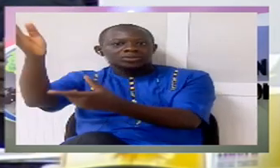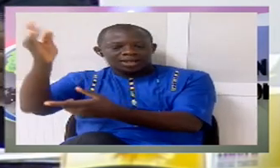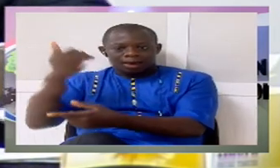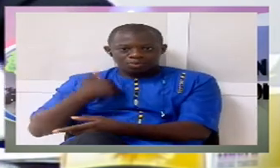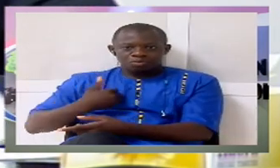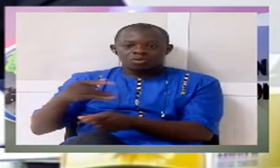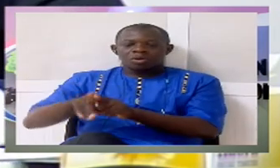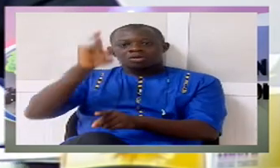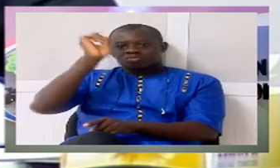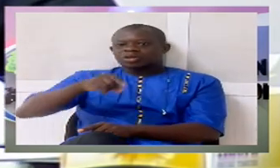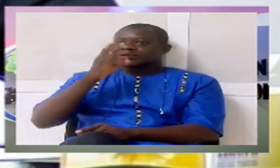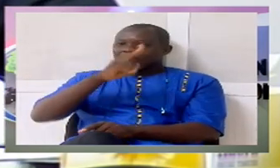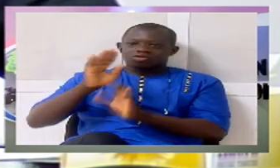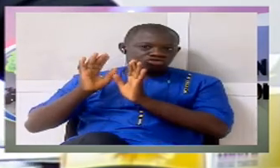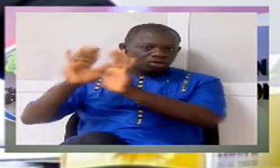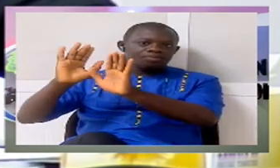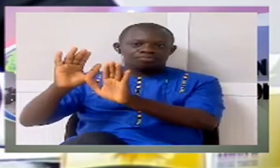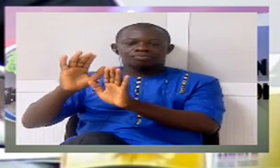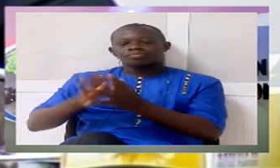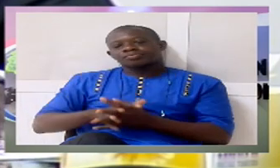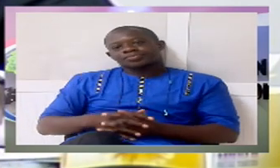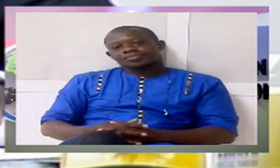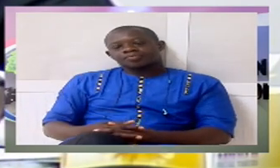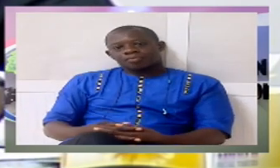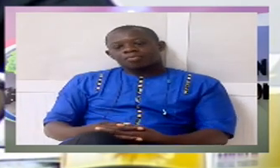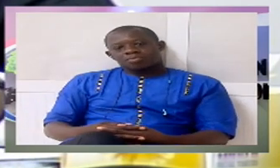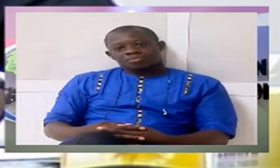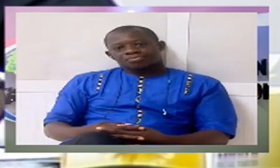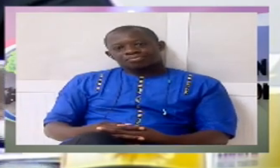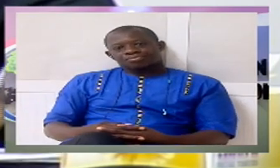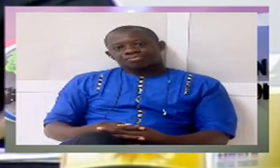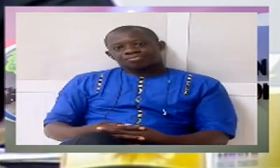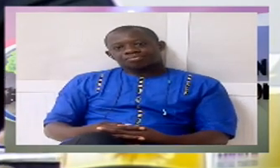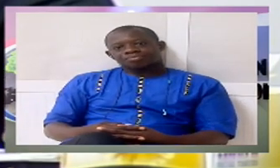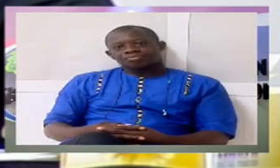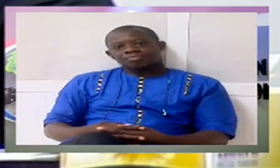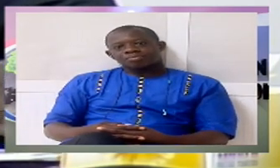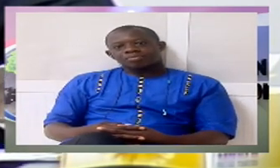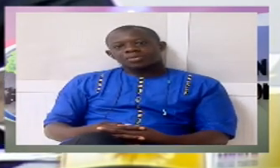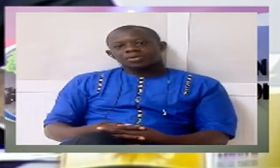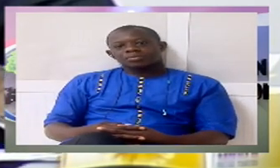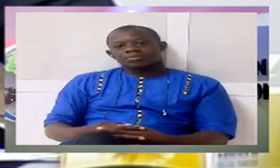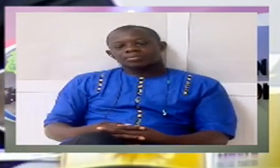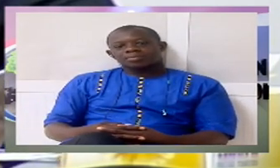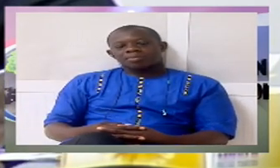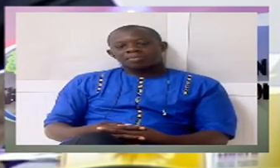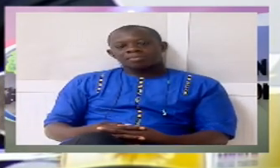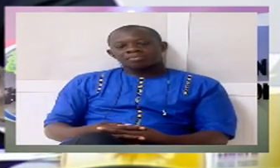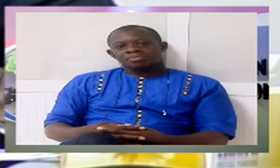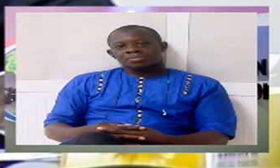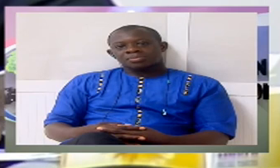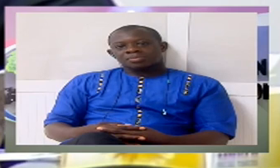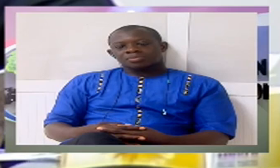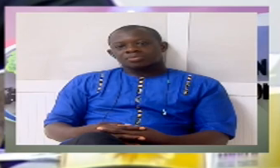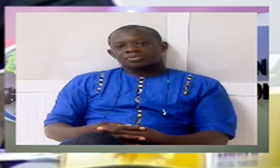be neutralized. Yeen mi nga xamne yeena and ci convoy bi li seen warugal moy pour ngeen gis ne